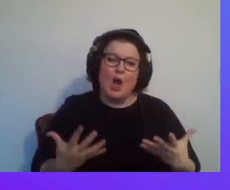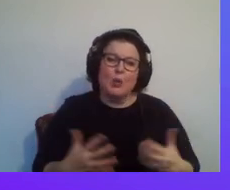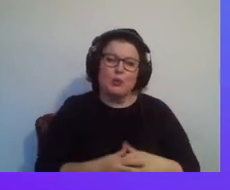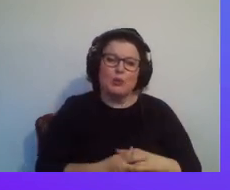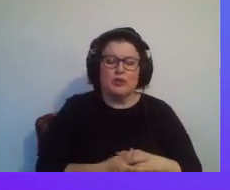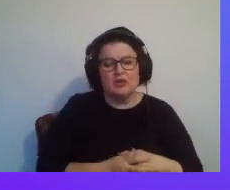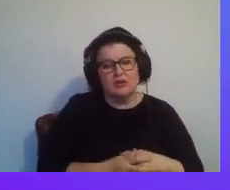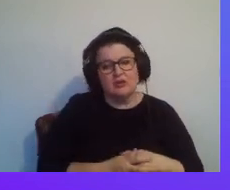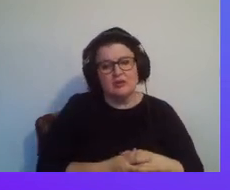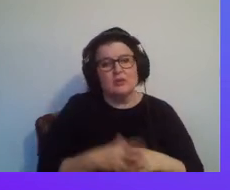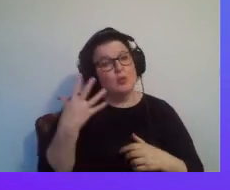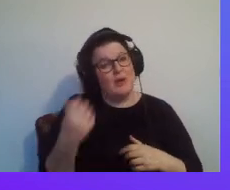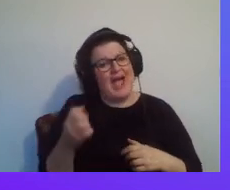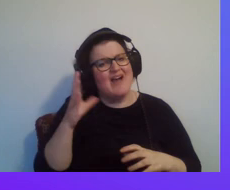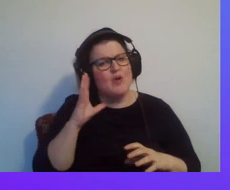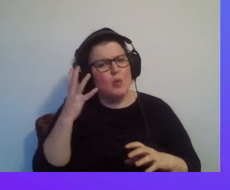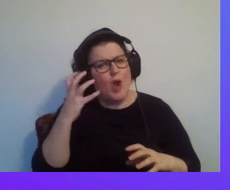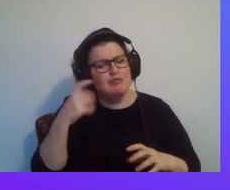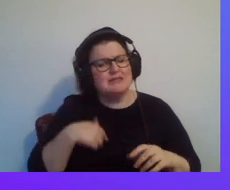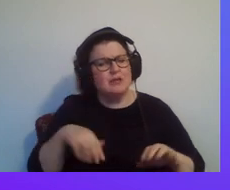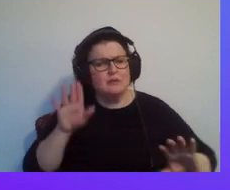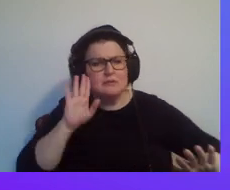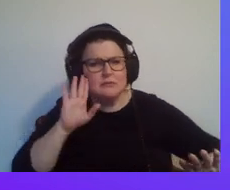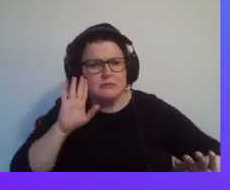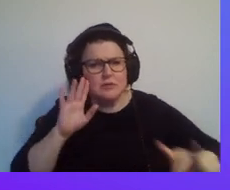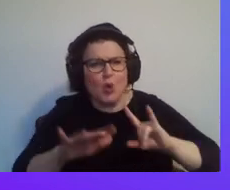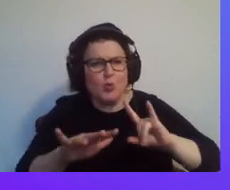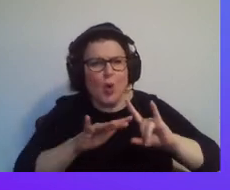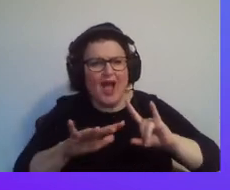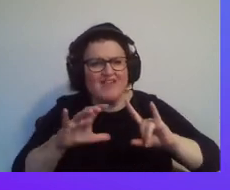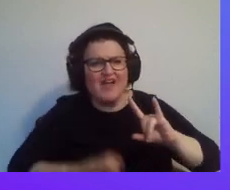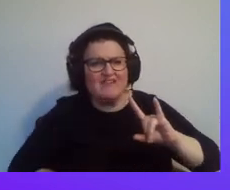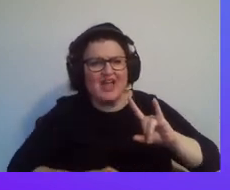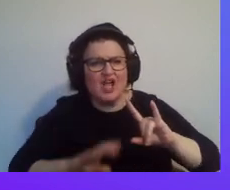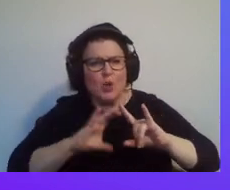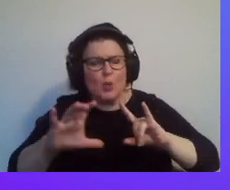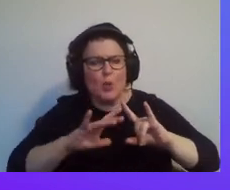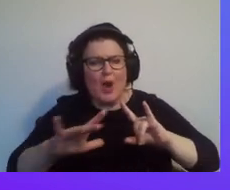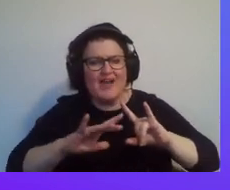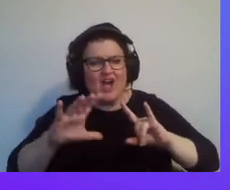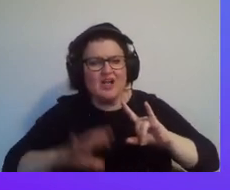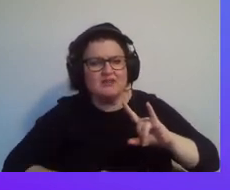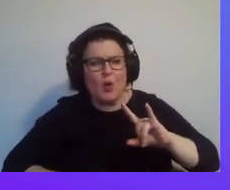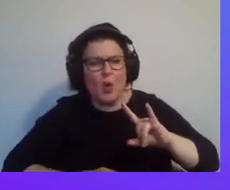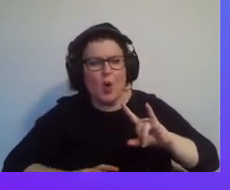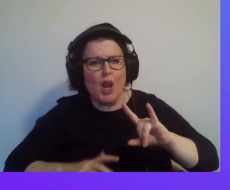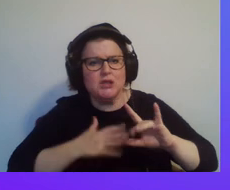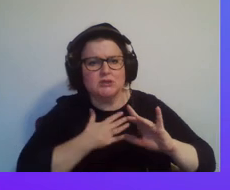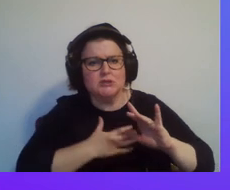worries. I'm sorry, Dr. Abrams, you're going to have to write it down in the chat because